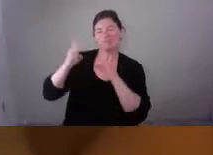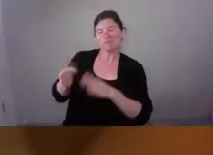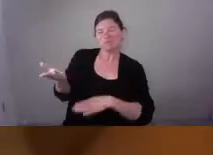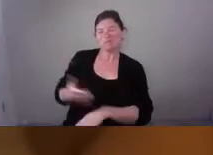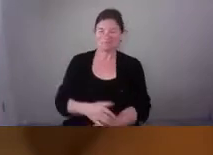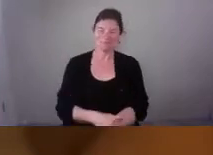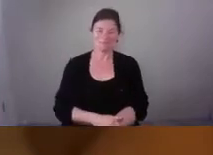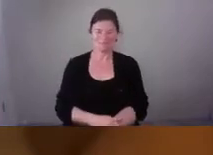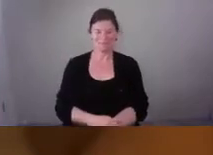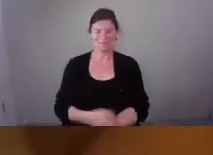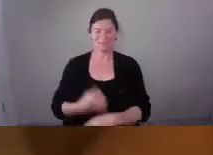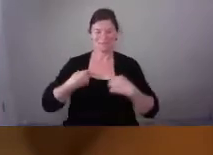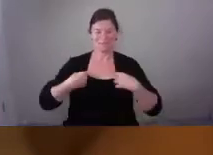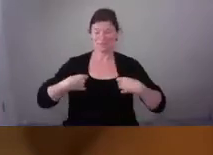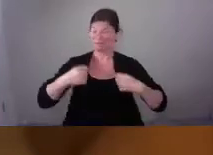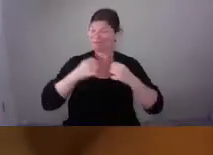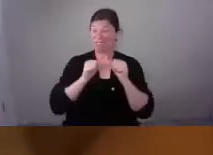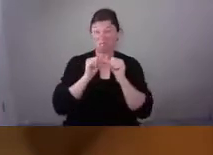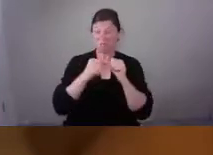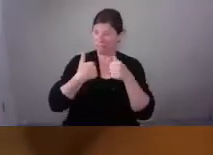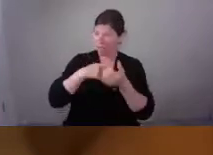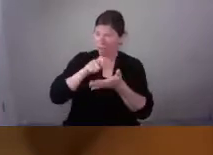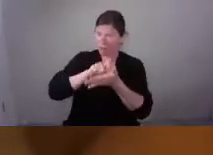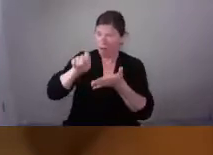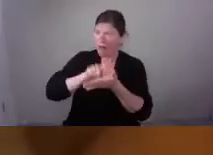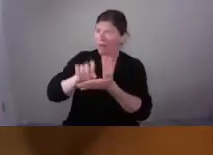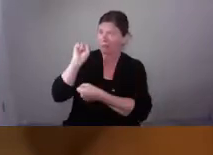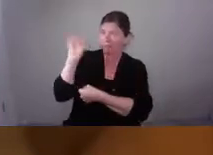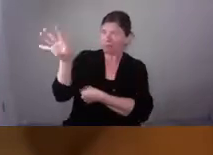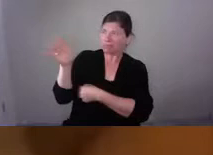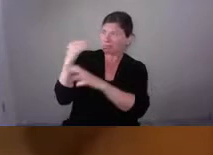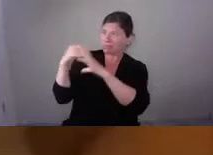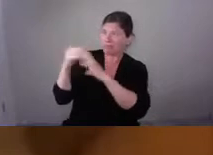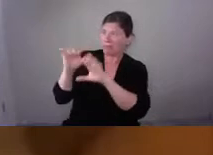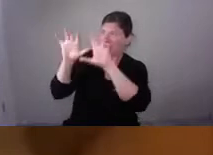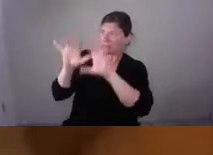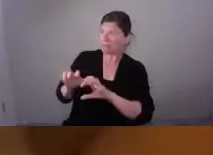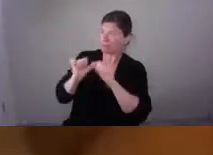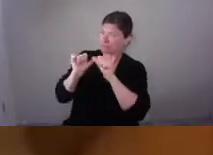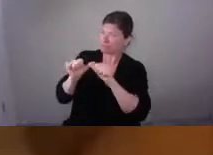I, to this day, I still write her.